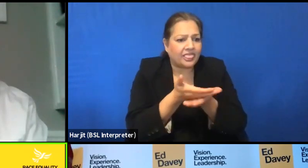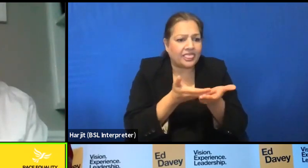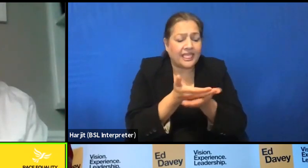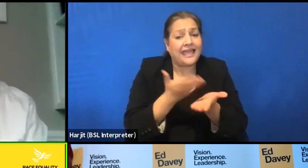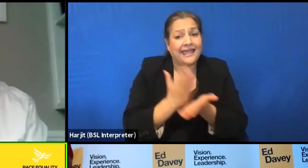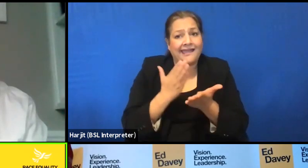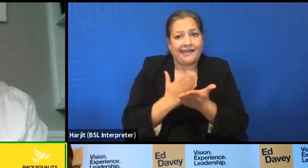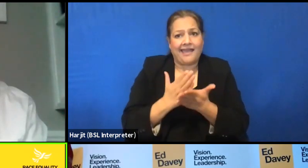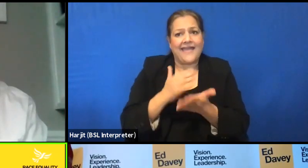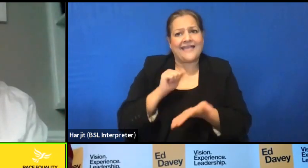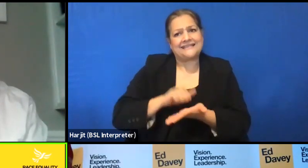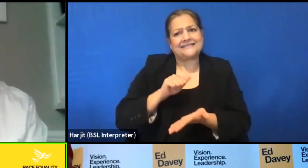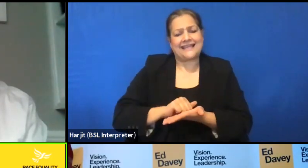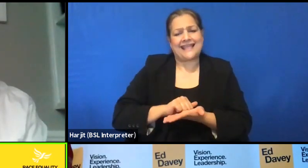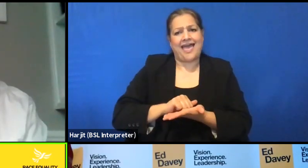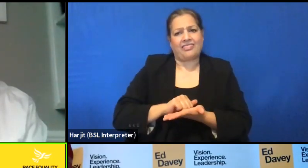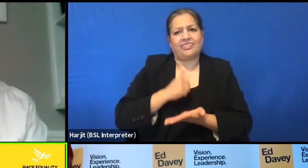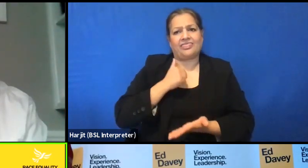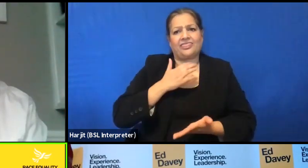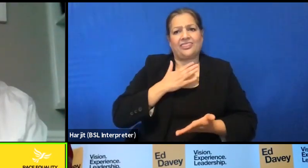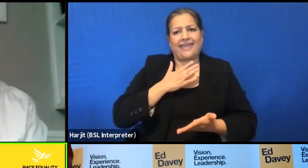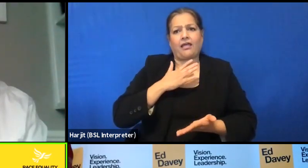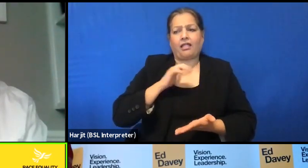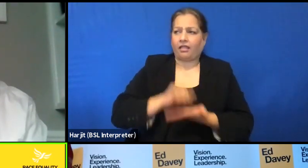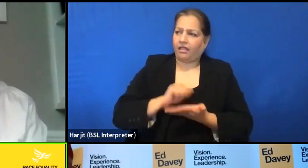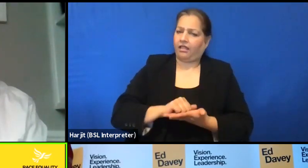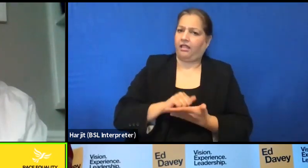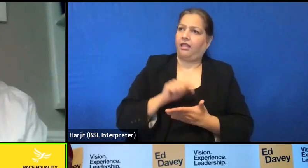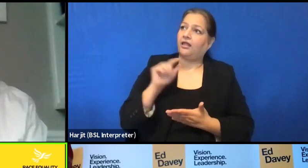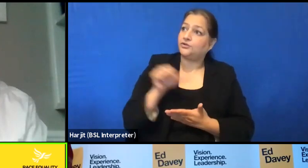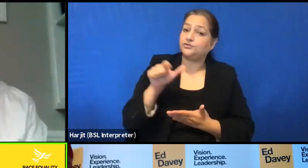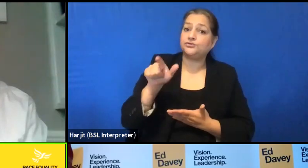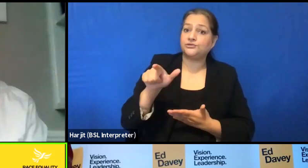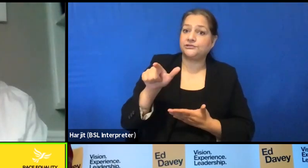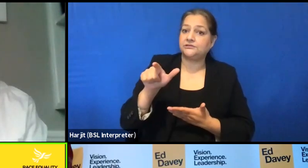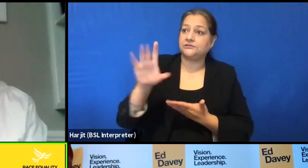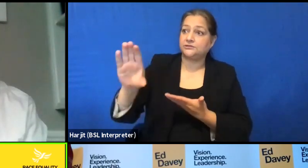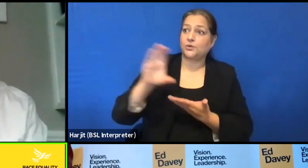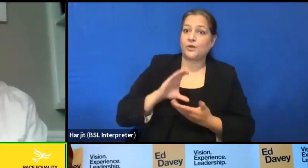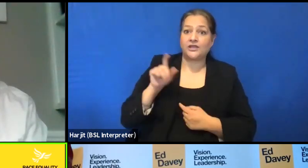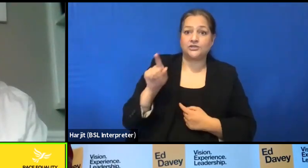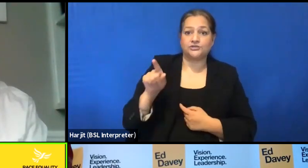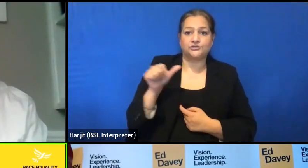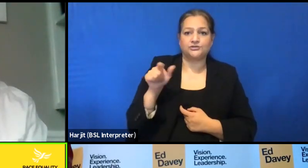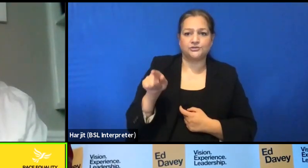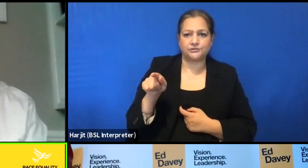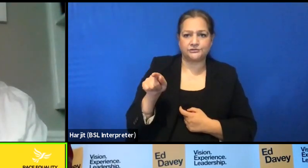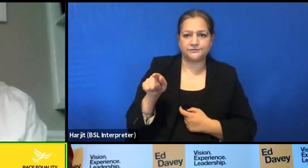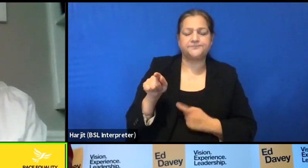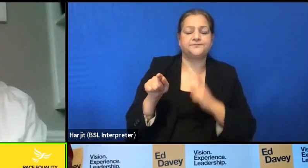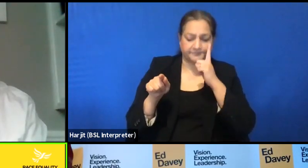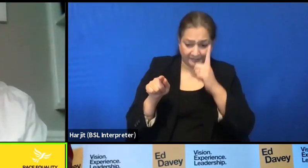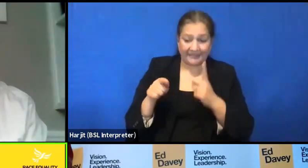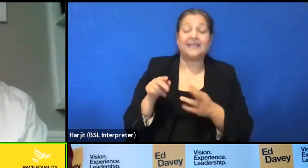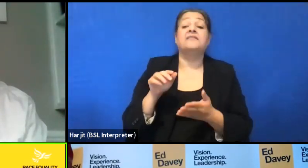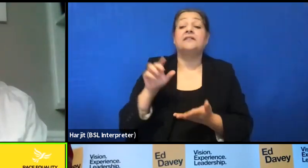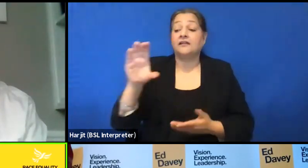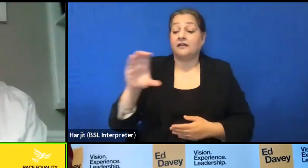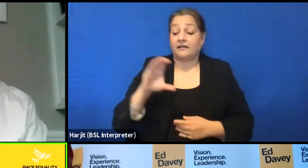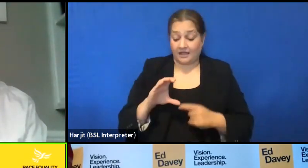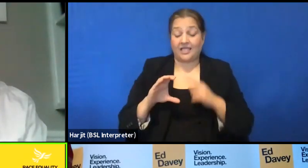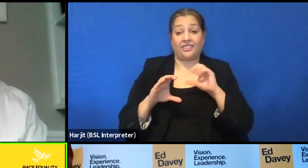donation in the first place, depending on where it came from. I would hope then that some of that money would then be specifically earmarked